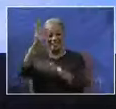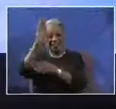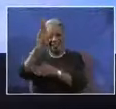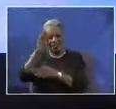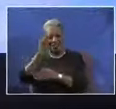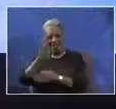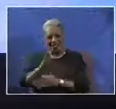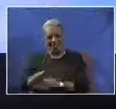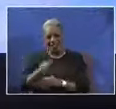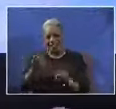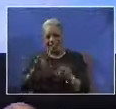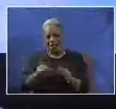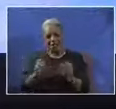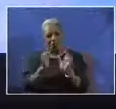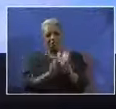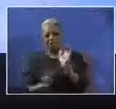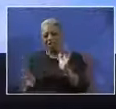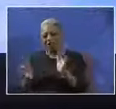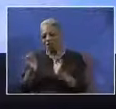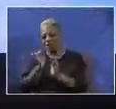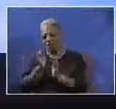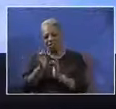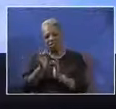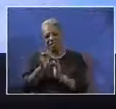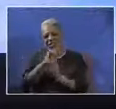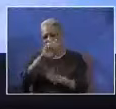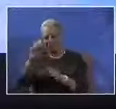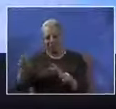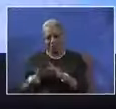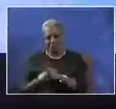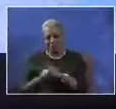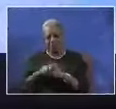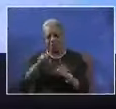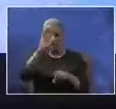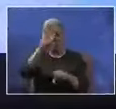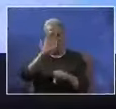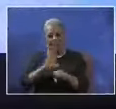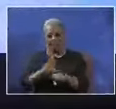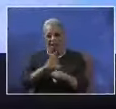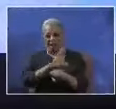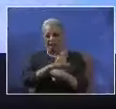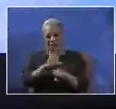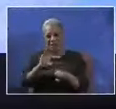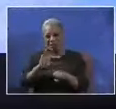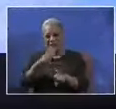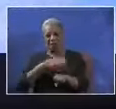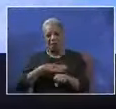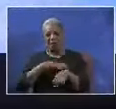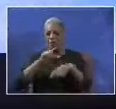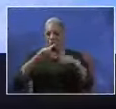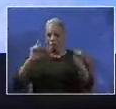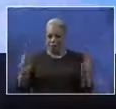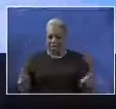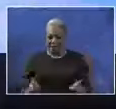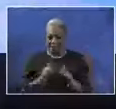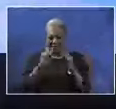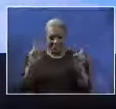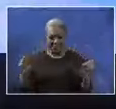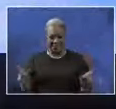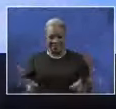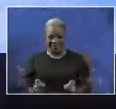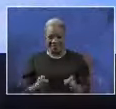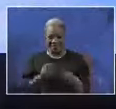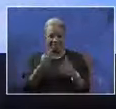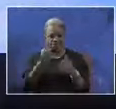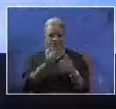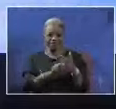when Jesus got on the cross so that my sins have been paid for in full.